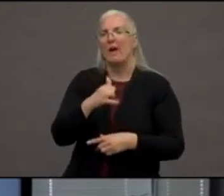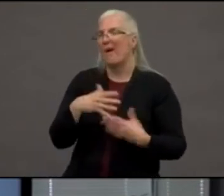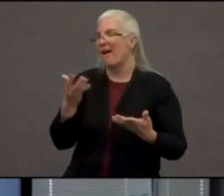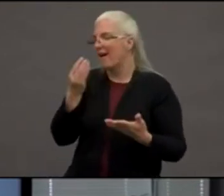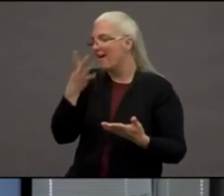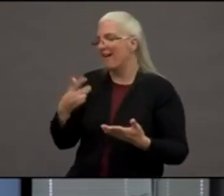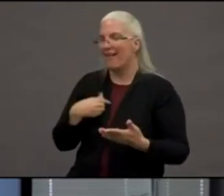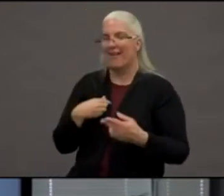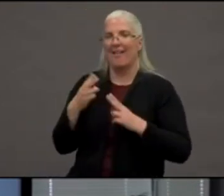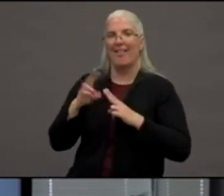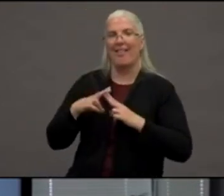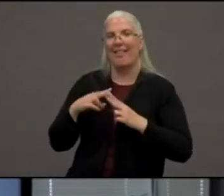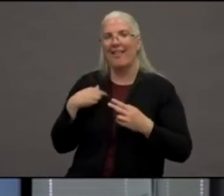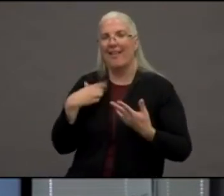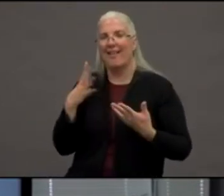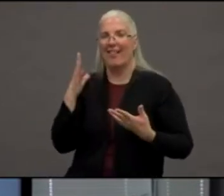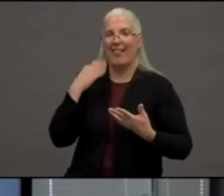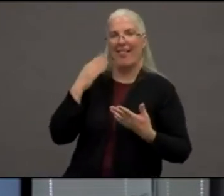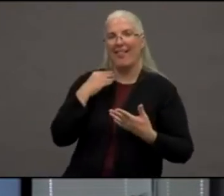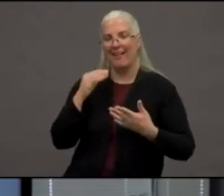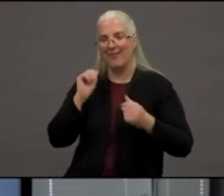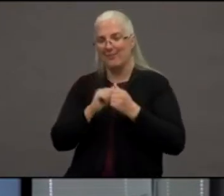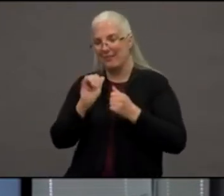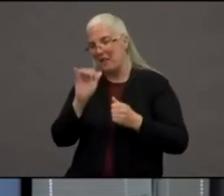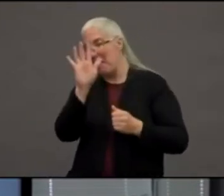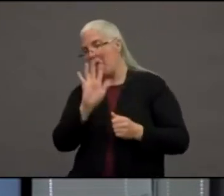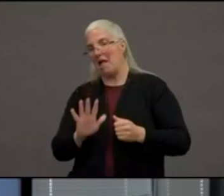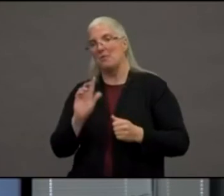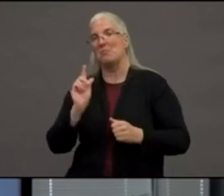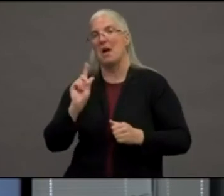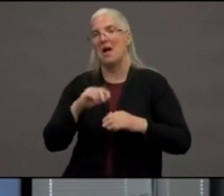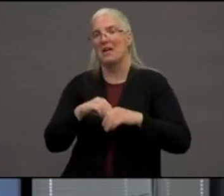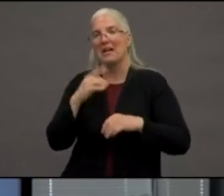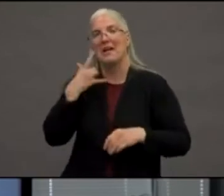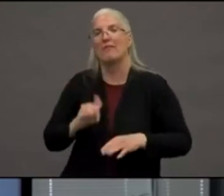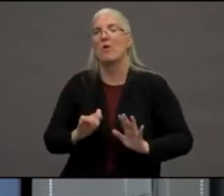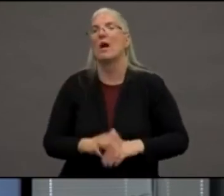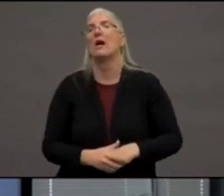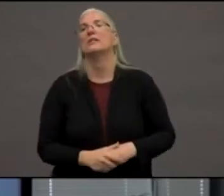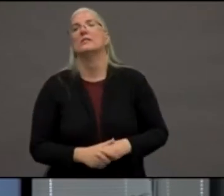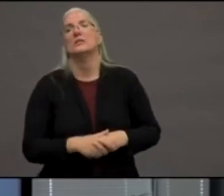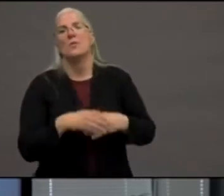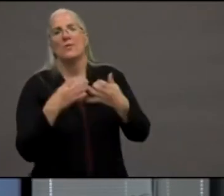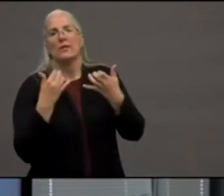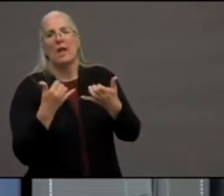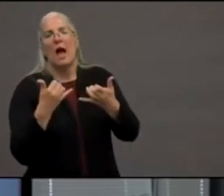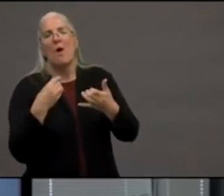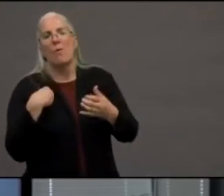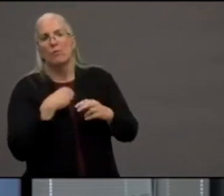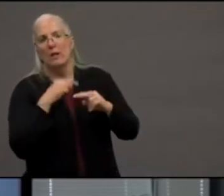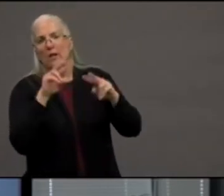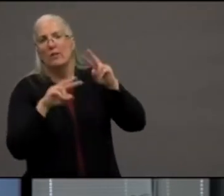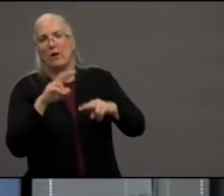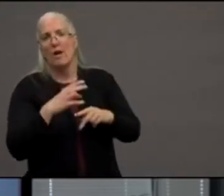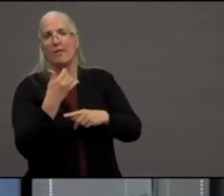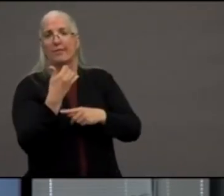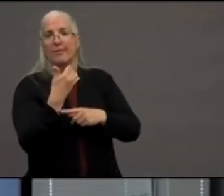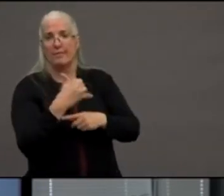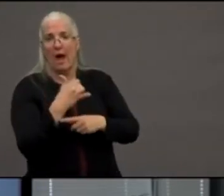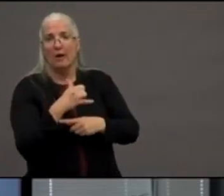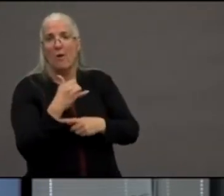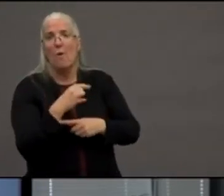So this is next to the yellow tier. Correct. Correct. So let's look. Let's go to gyms